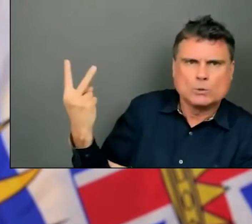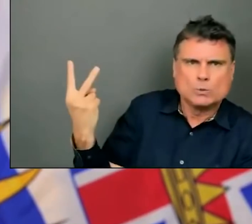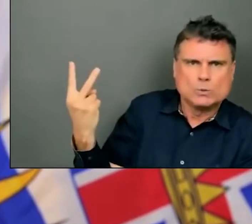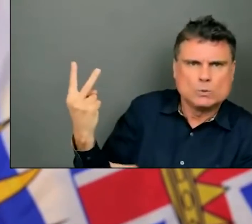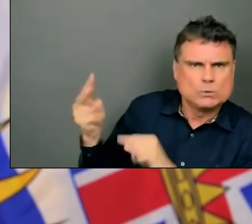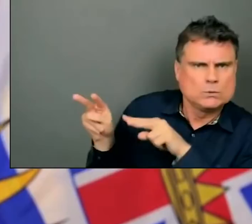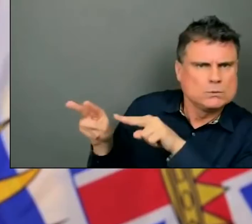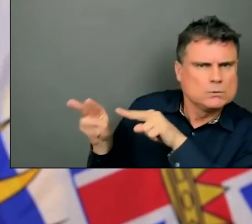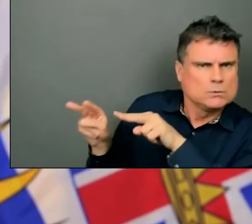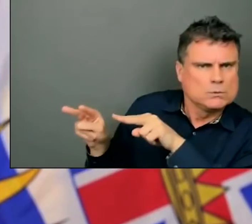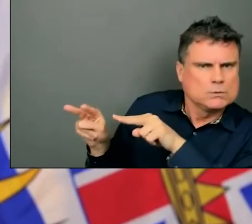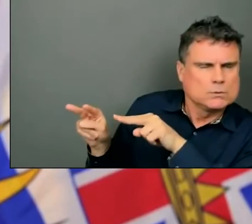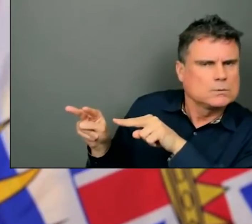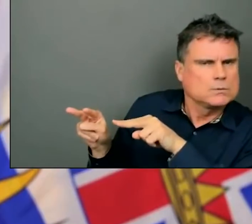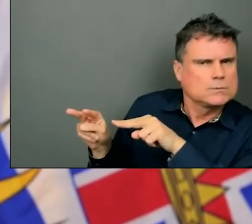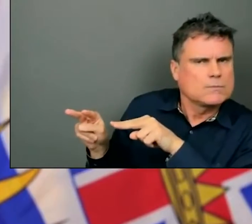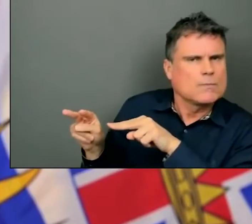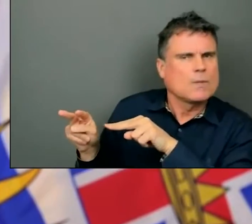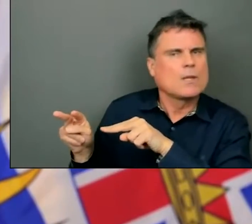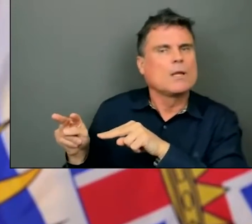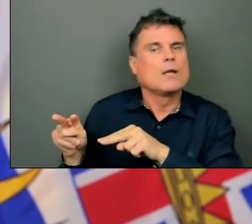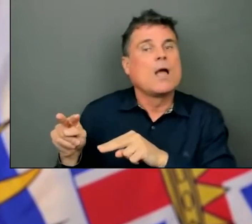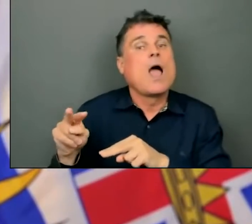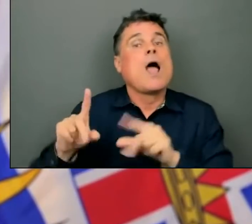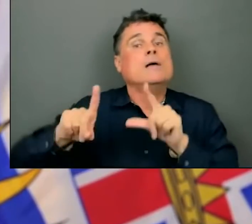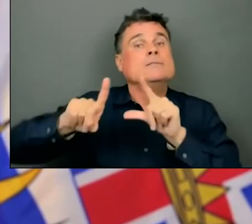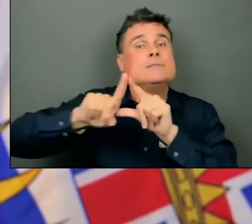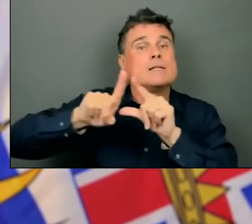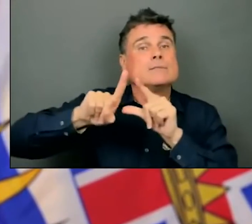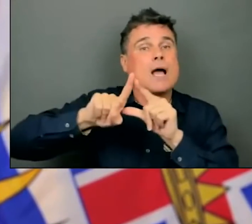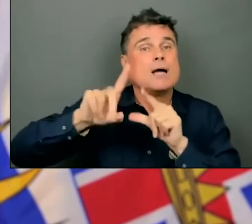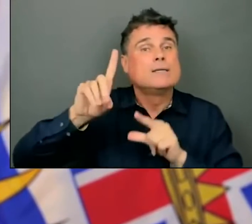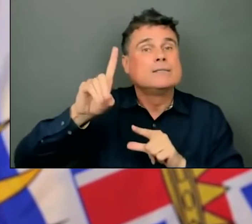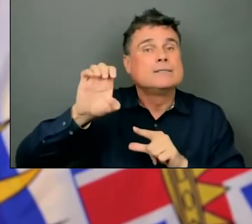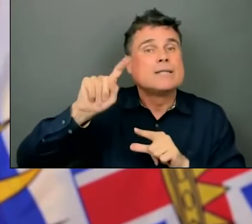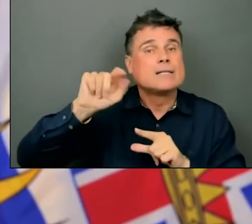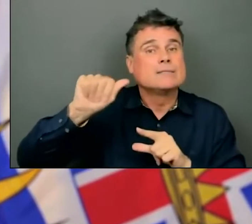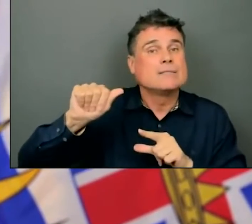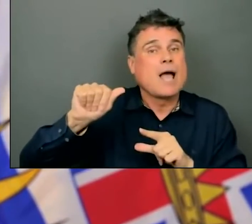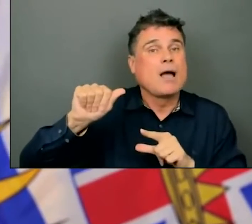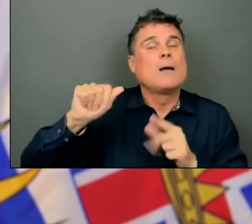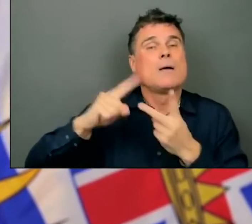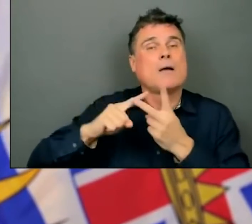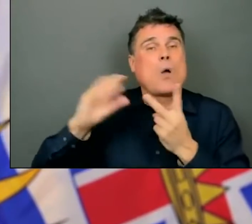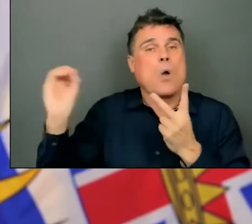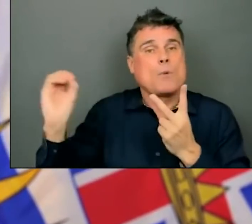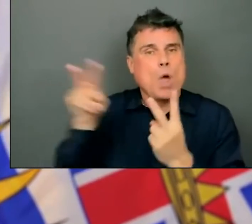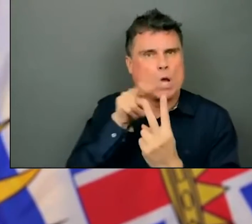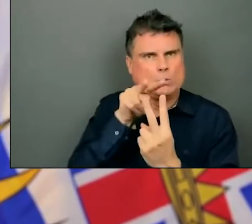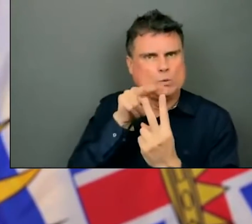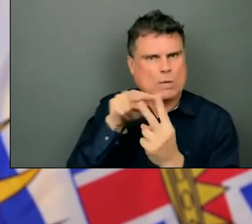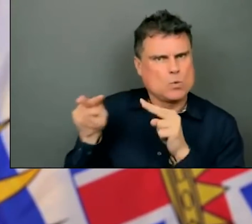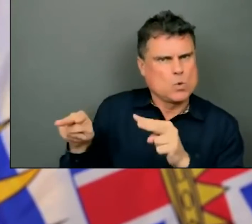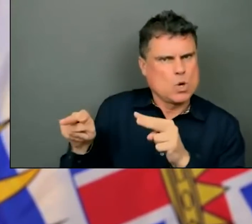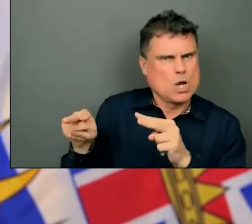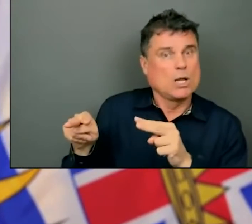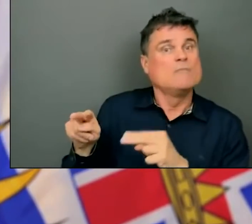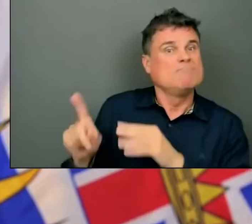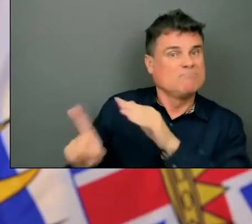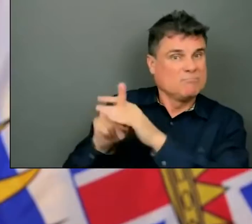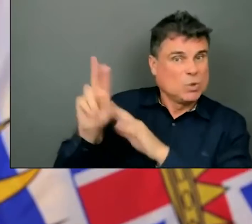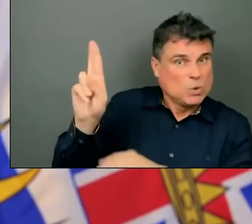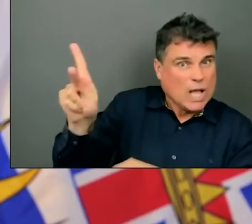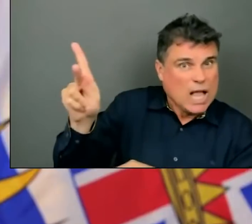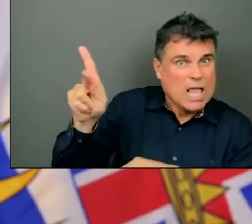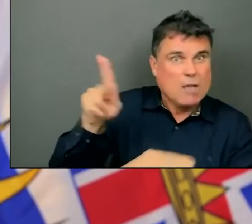the Delta Omicron variant that has been causing a few clusters, particularly the UK and Australia. We've not